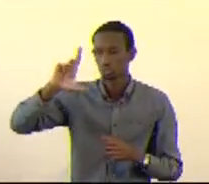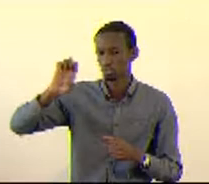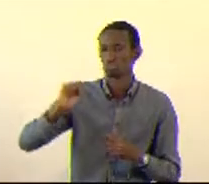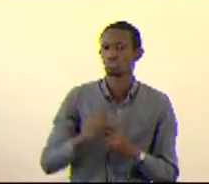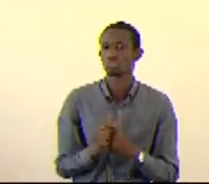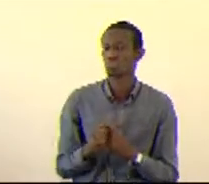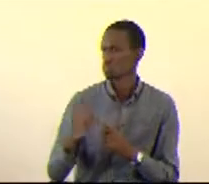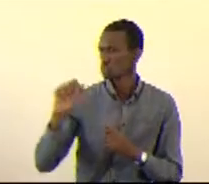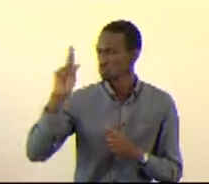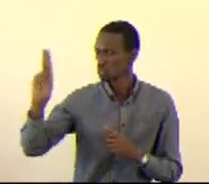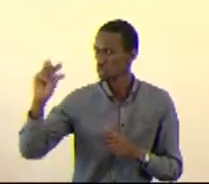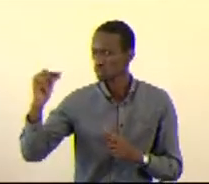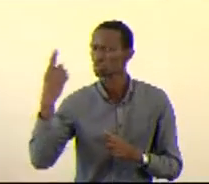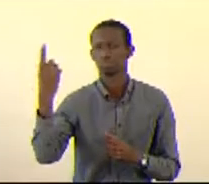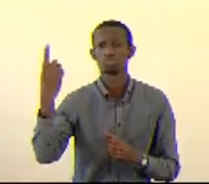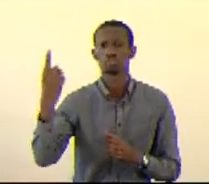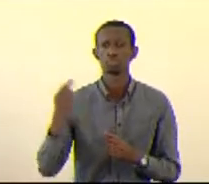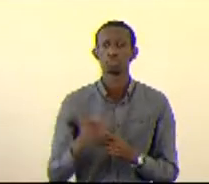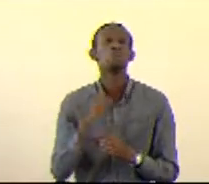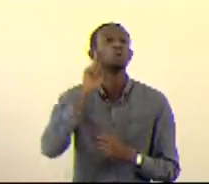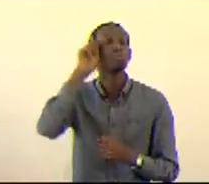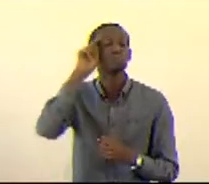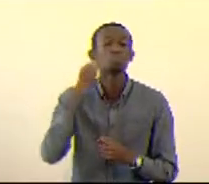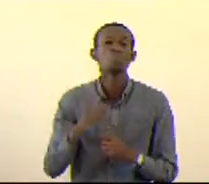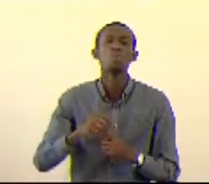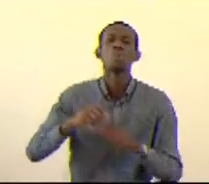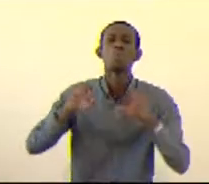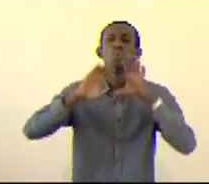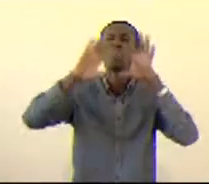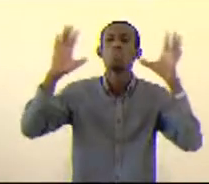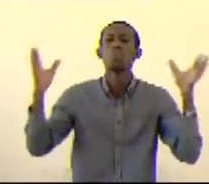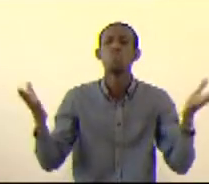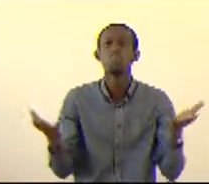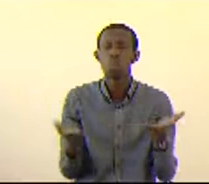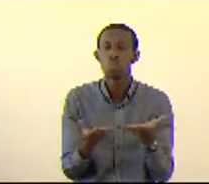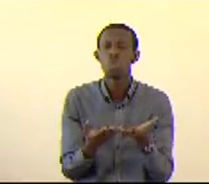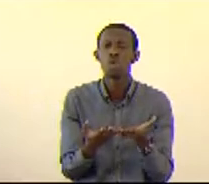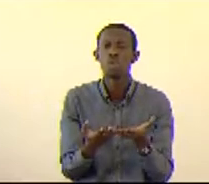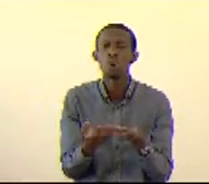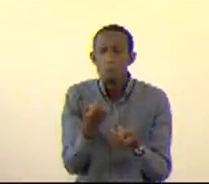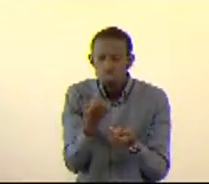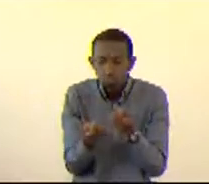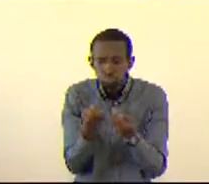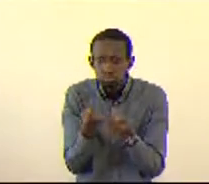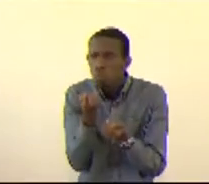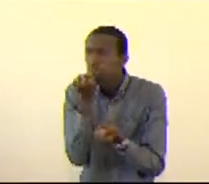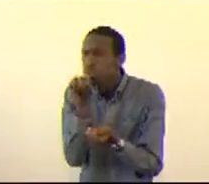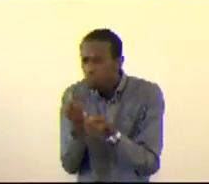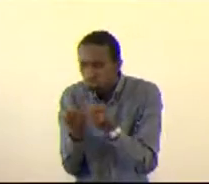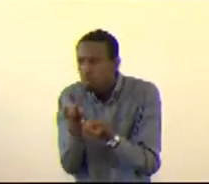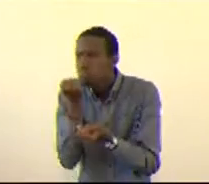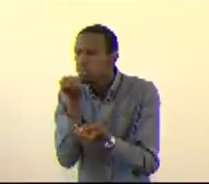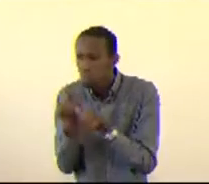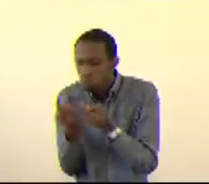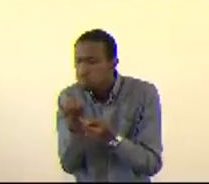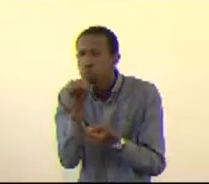Okay. So imagine in the whole of this arrangement, we are heating 1 kilogram of water. That's what